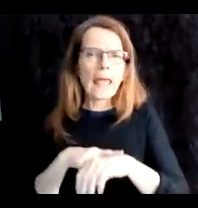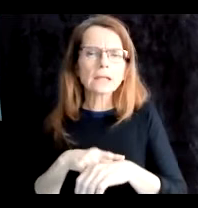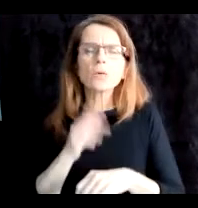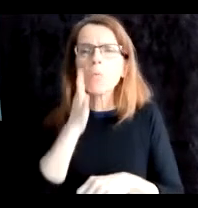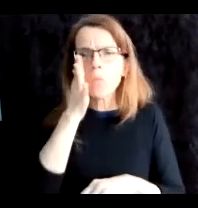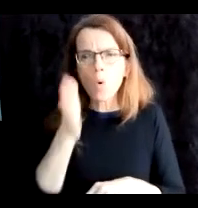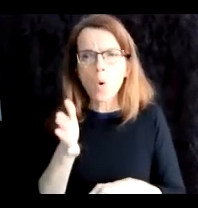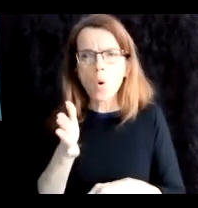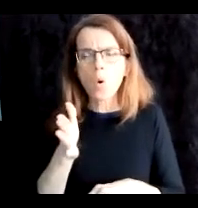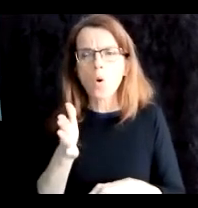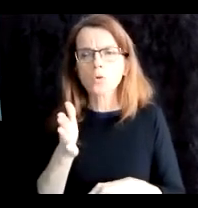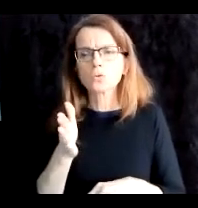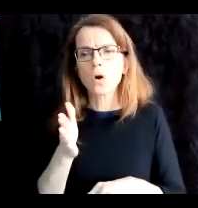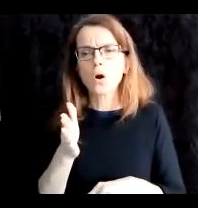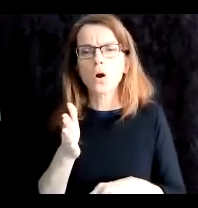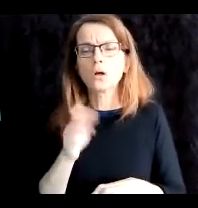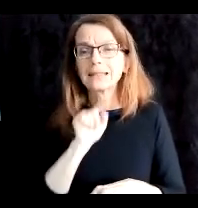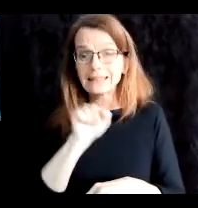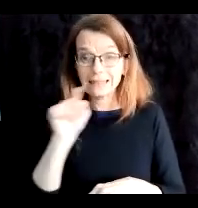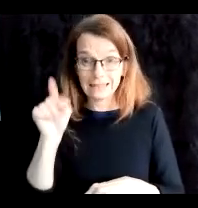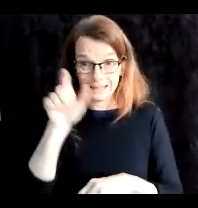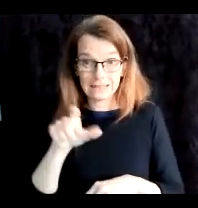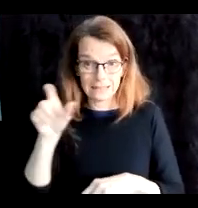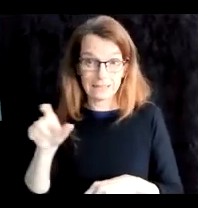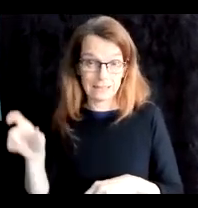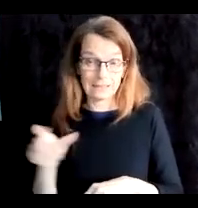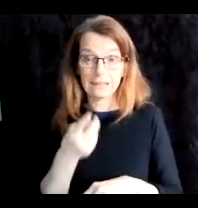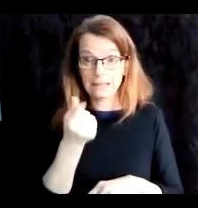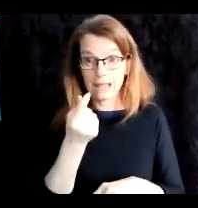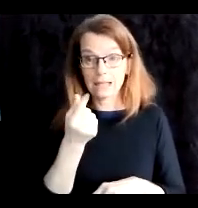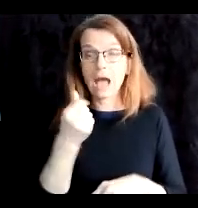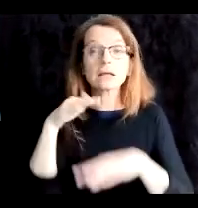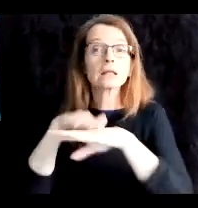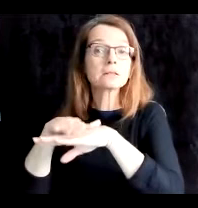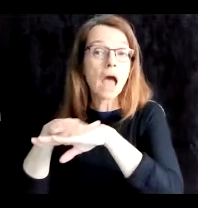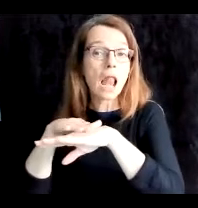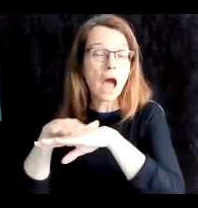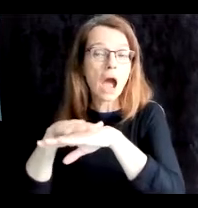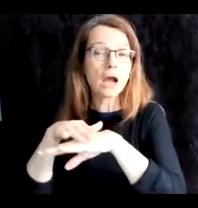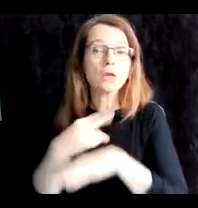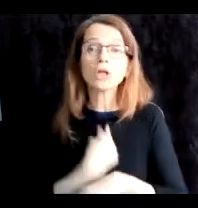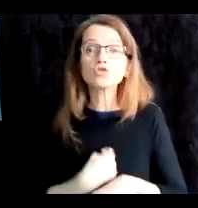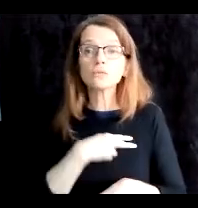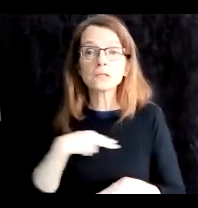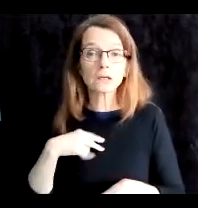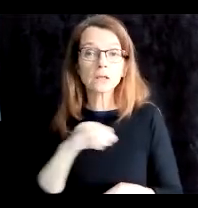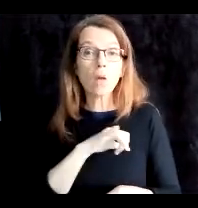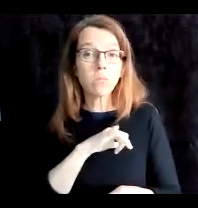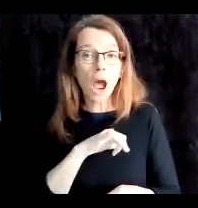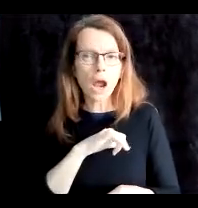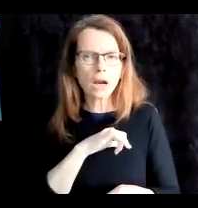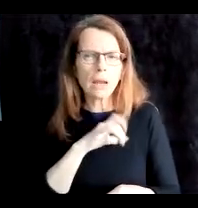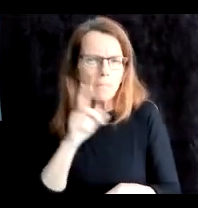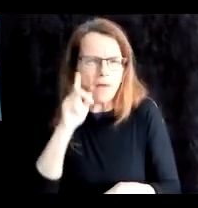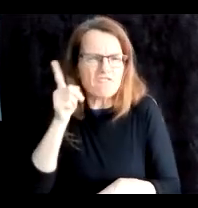them. So what is good for Swiss is not good for Europe or for the world. And in that sense, I would really like also